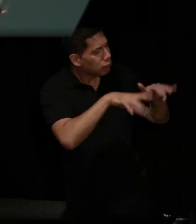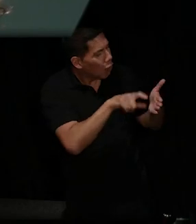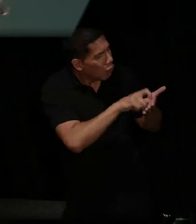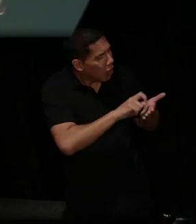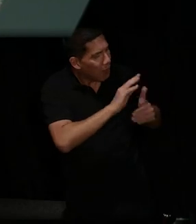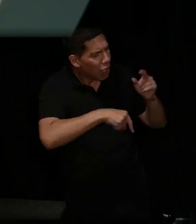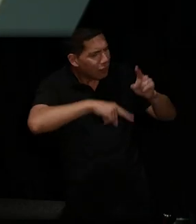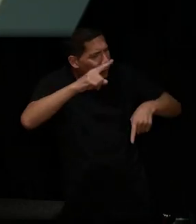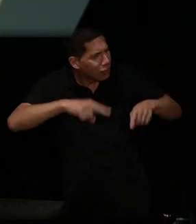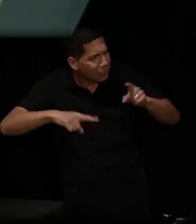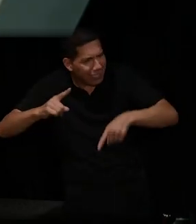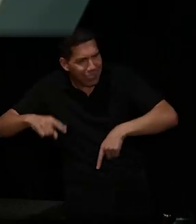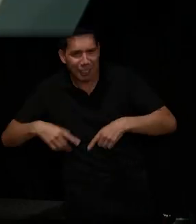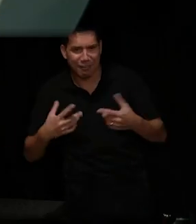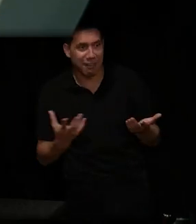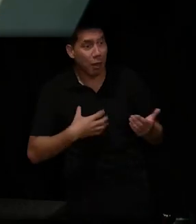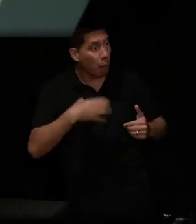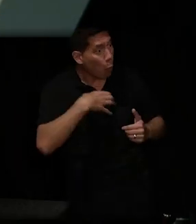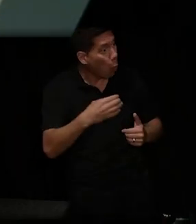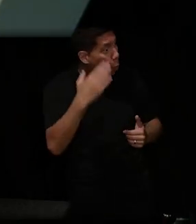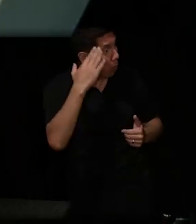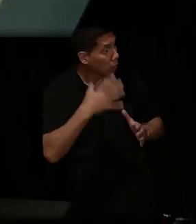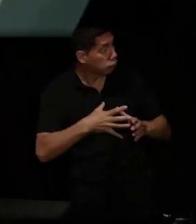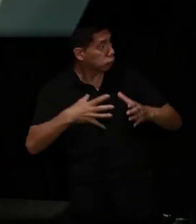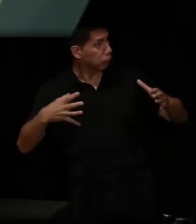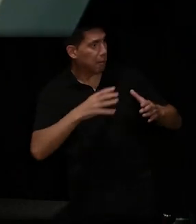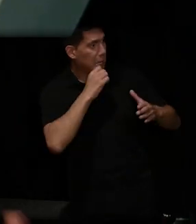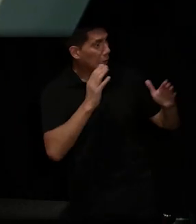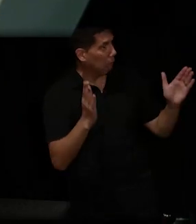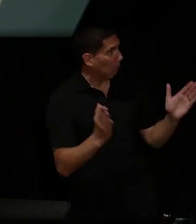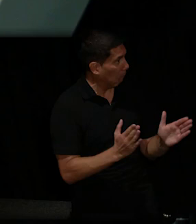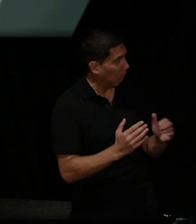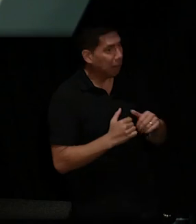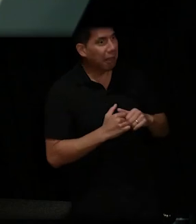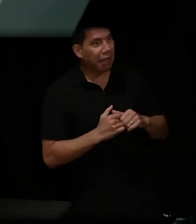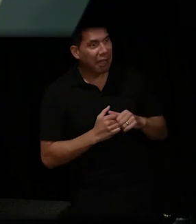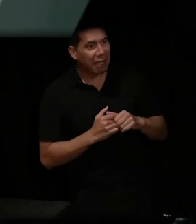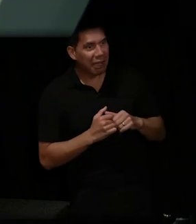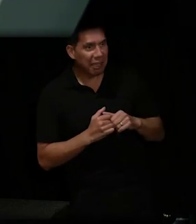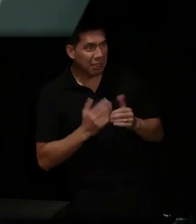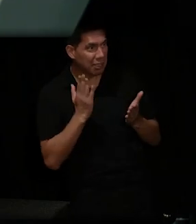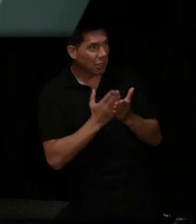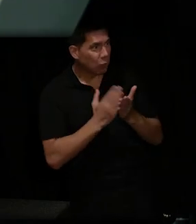know, more women than men, and race was openly discussed,